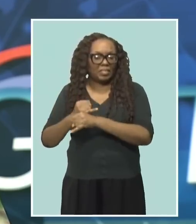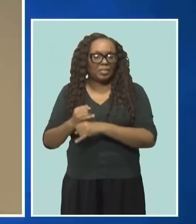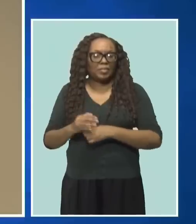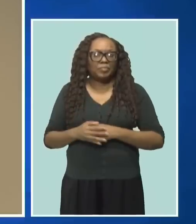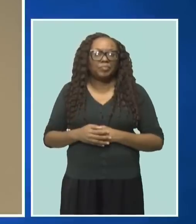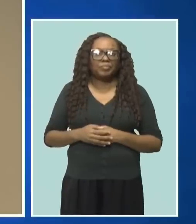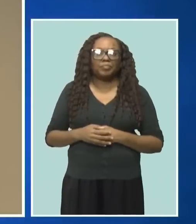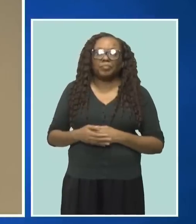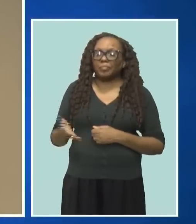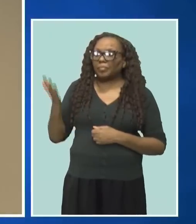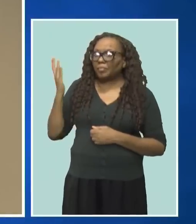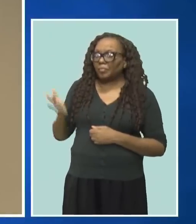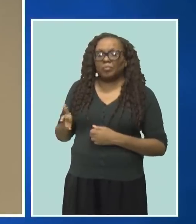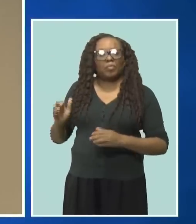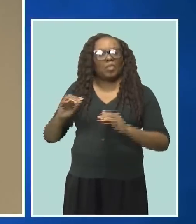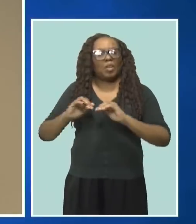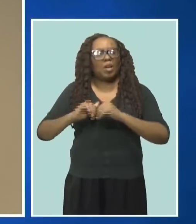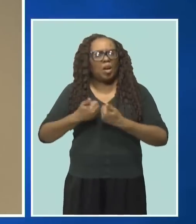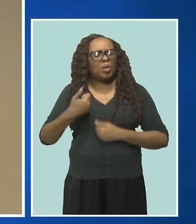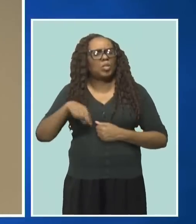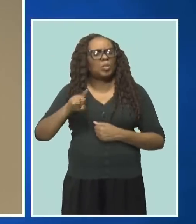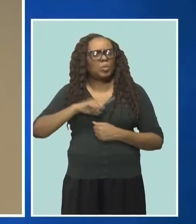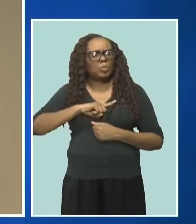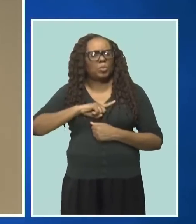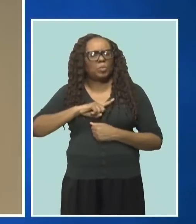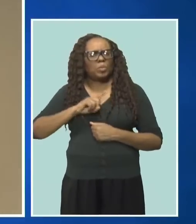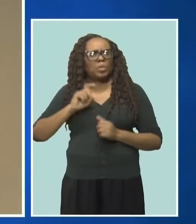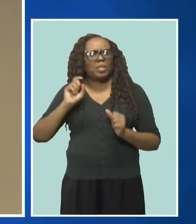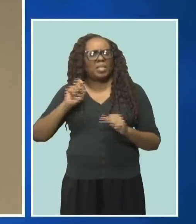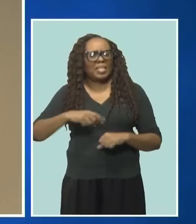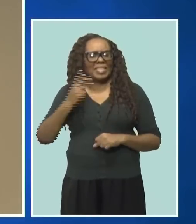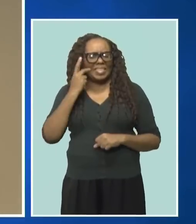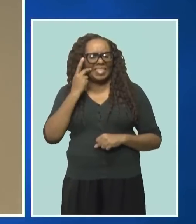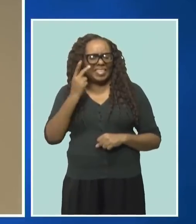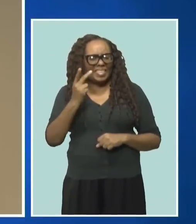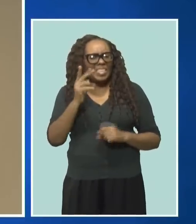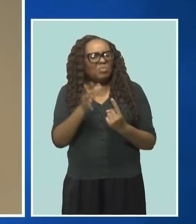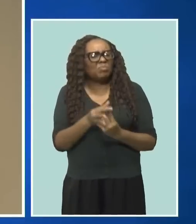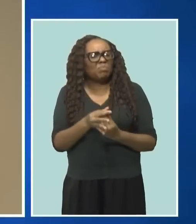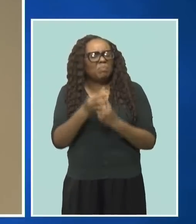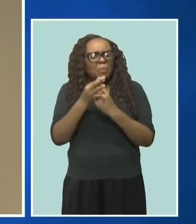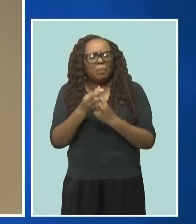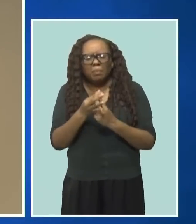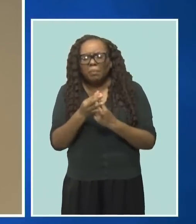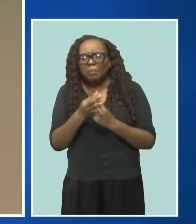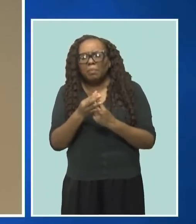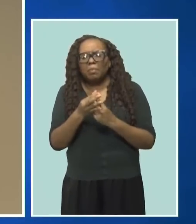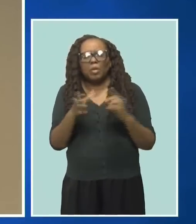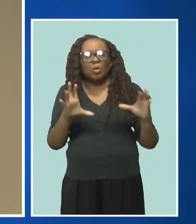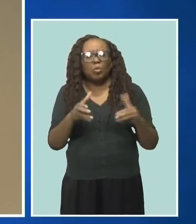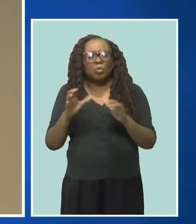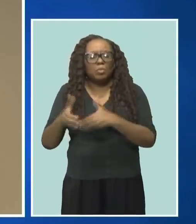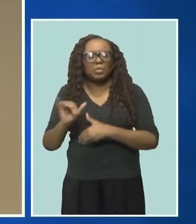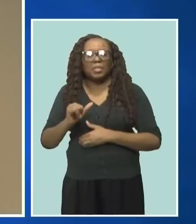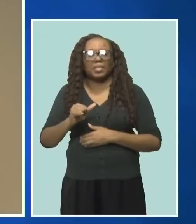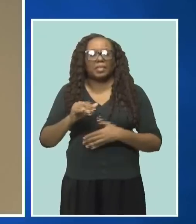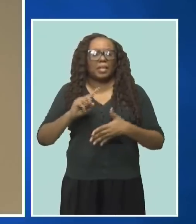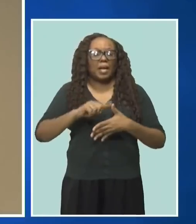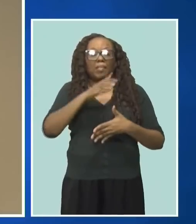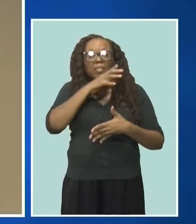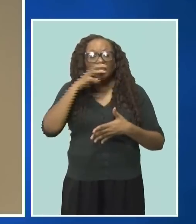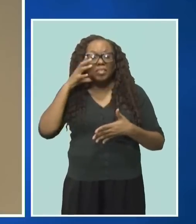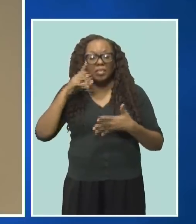How best we can identify within all of those neatly defined sectors, the agriculture sector, the business